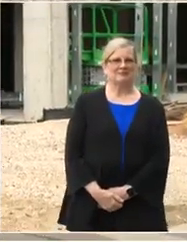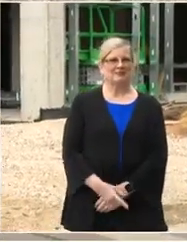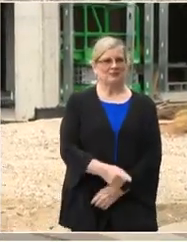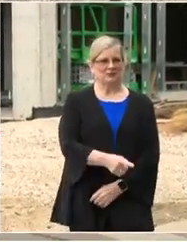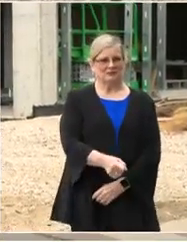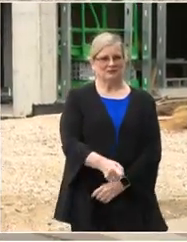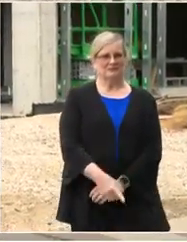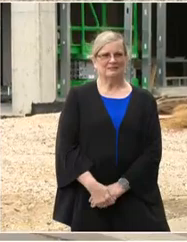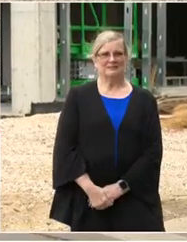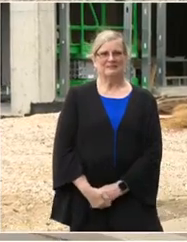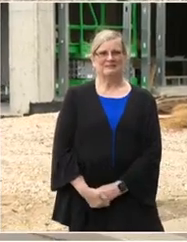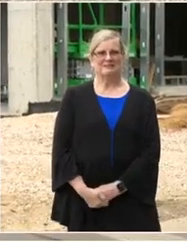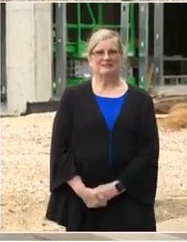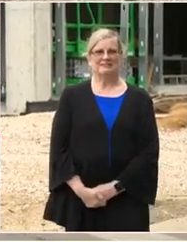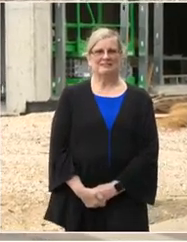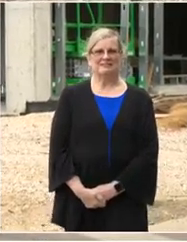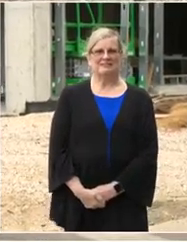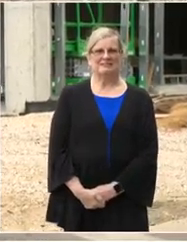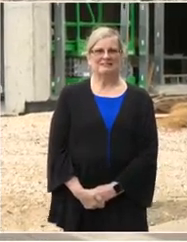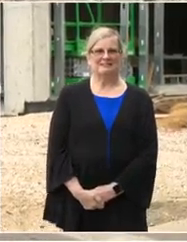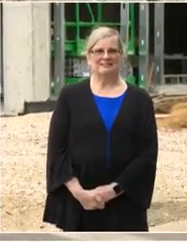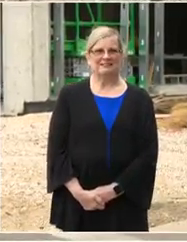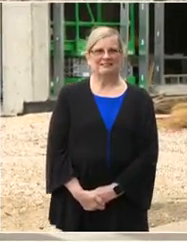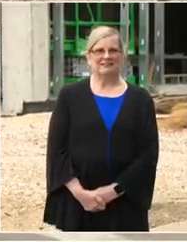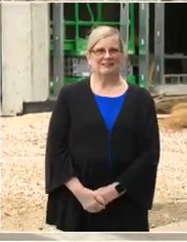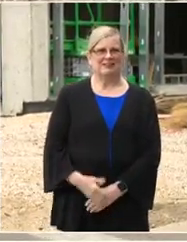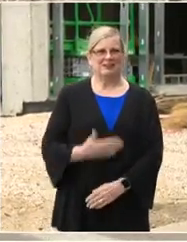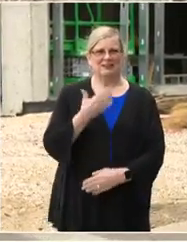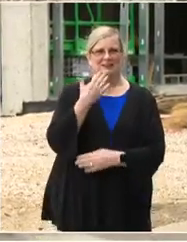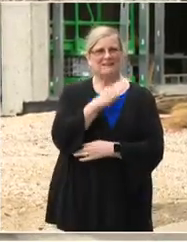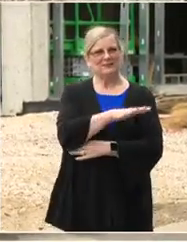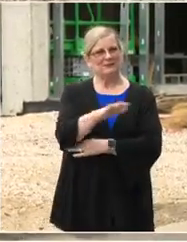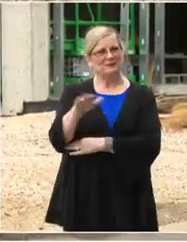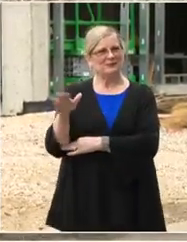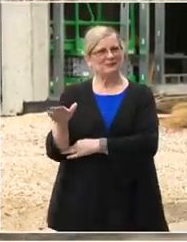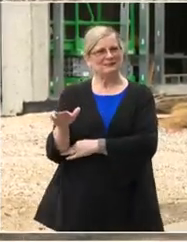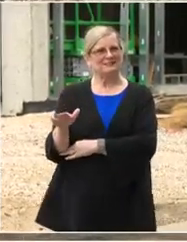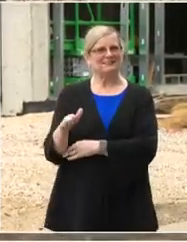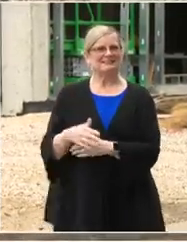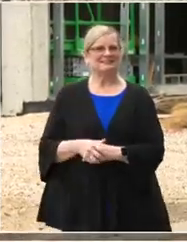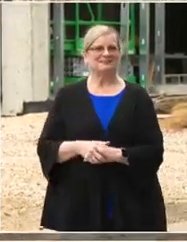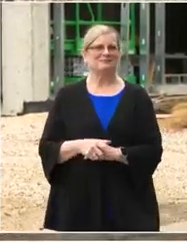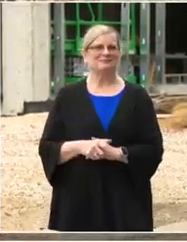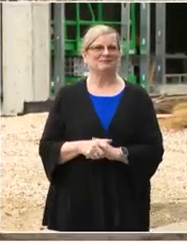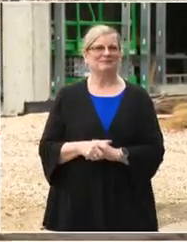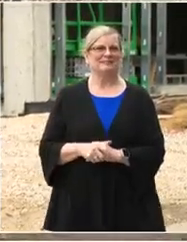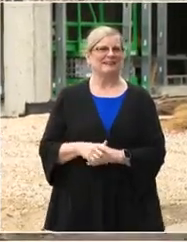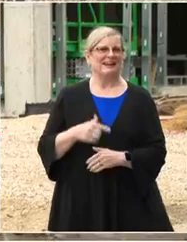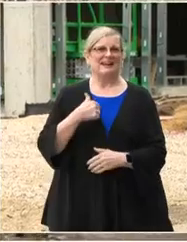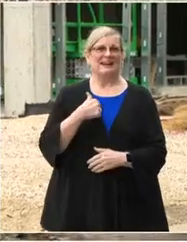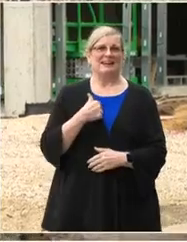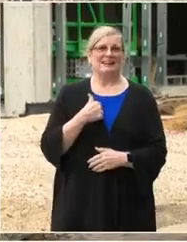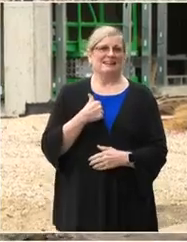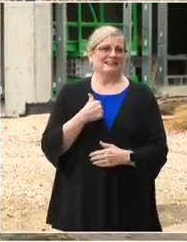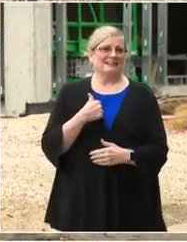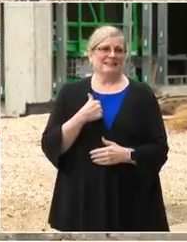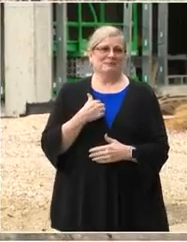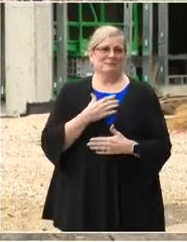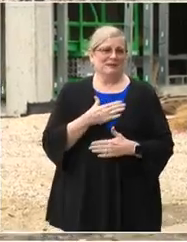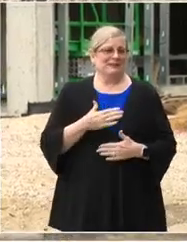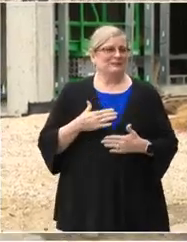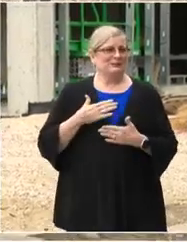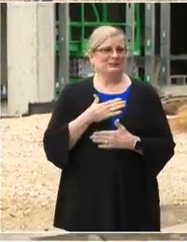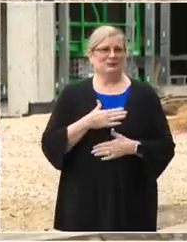Well, good morning, good afternoon, everyone. It is an absolute pleasure to